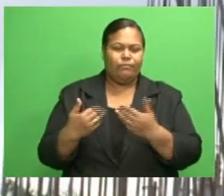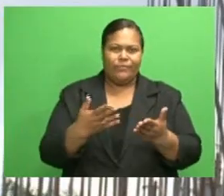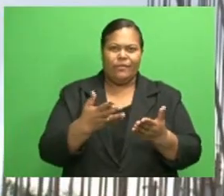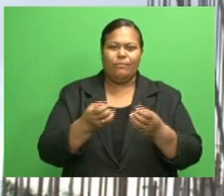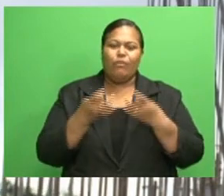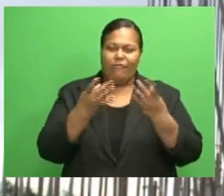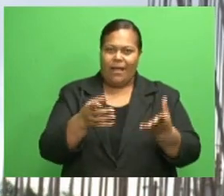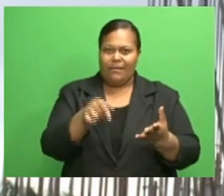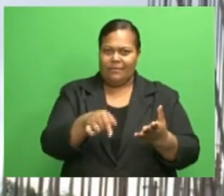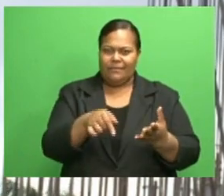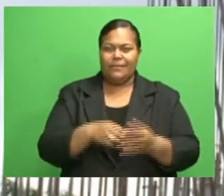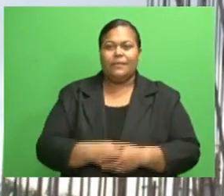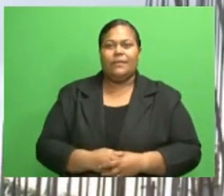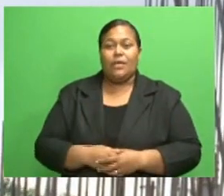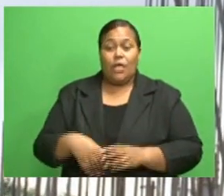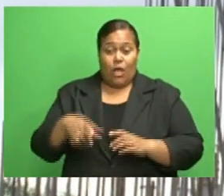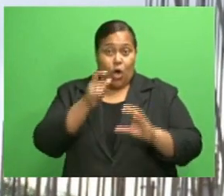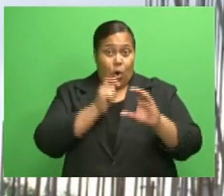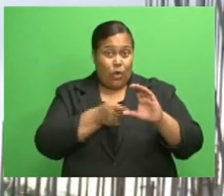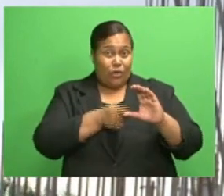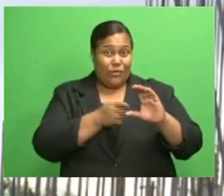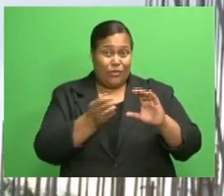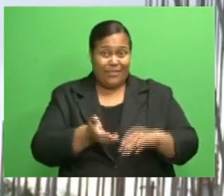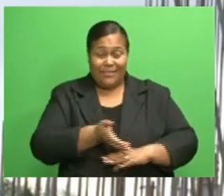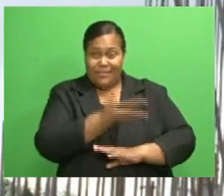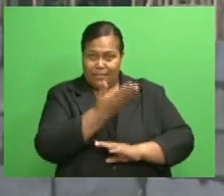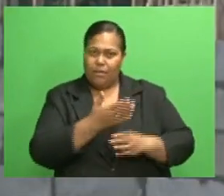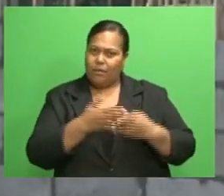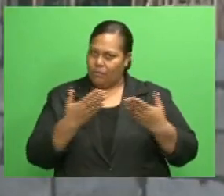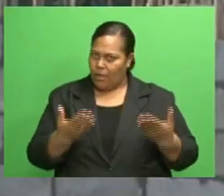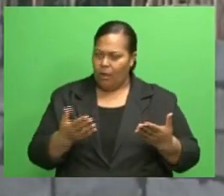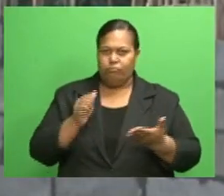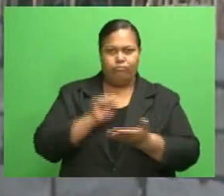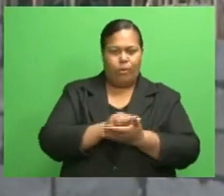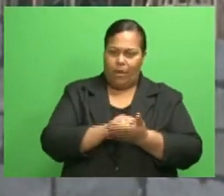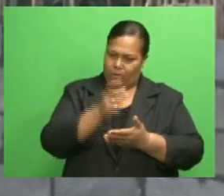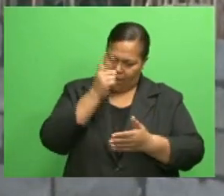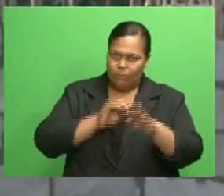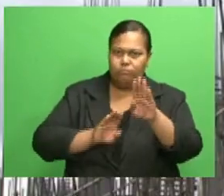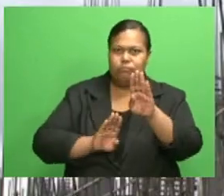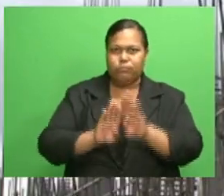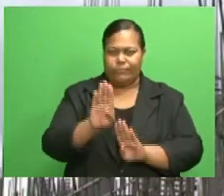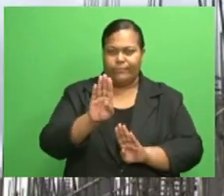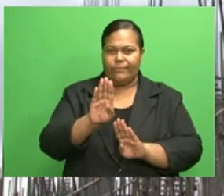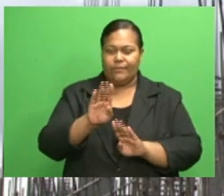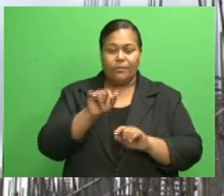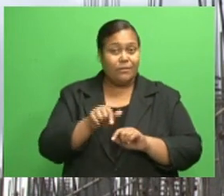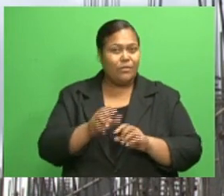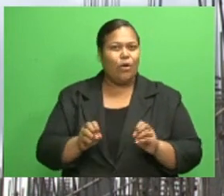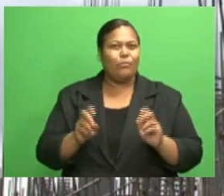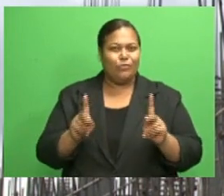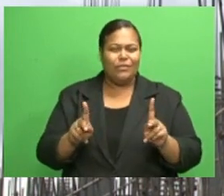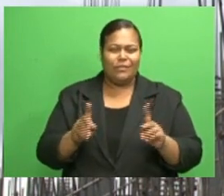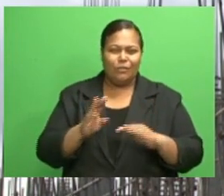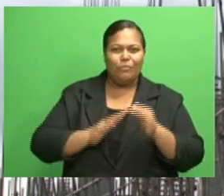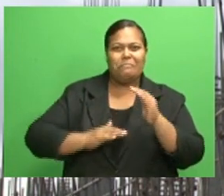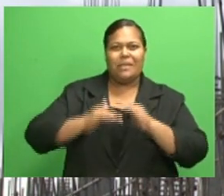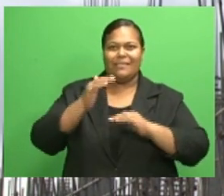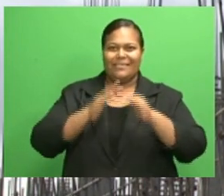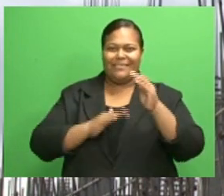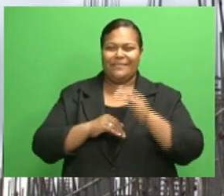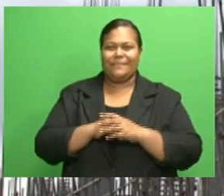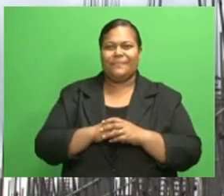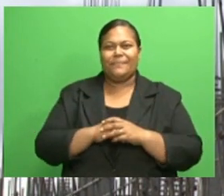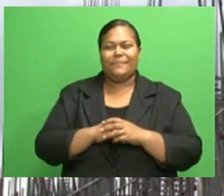The construction sector has been highlighted as having potential to grow, as this is an opportune time to build. Kritika